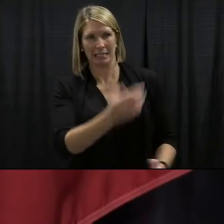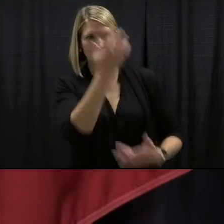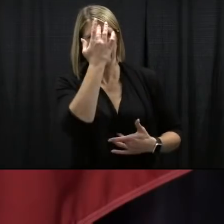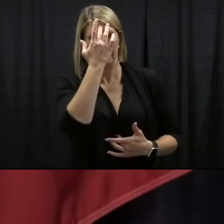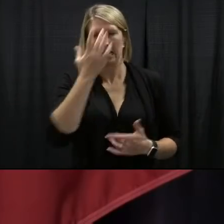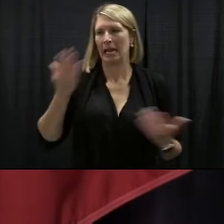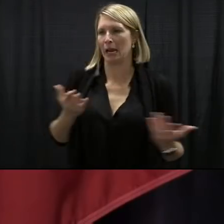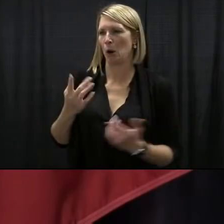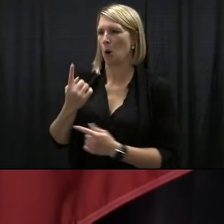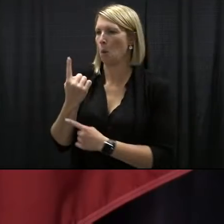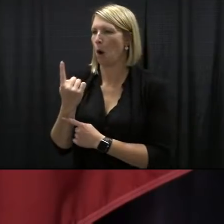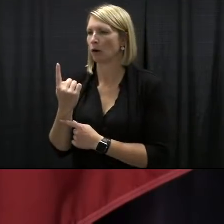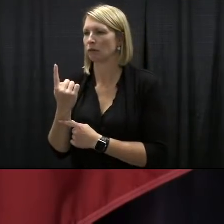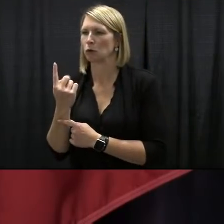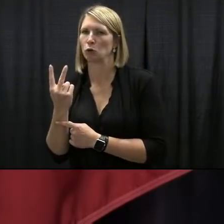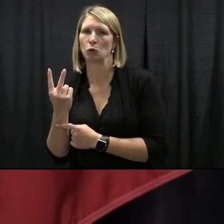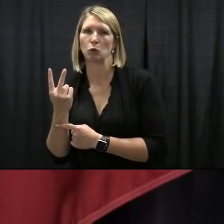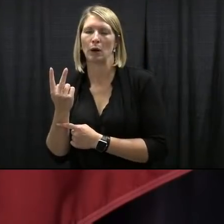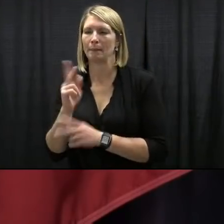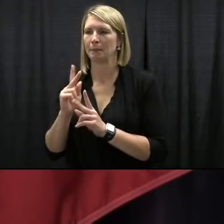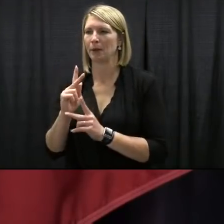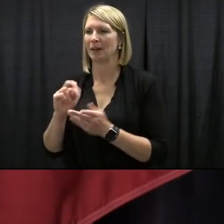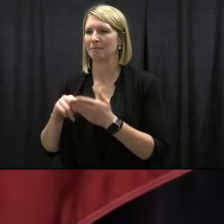in Barrie, Ontario.